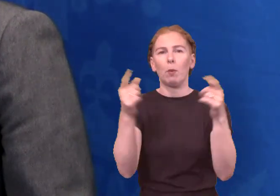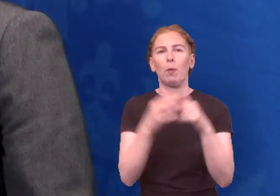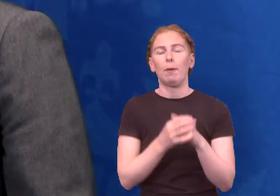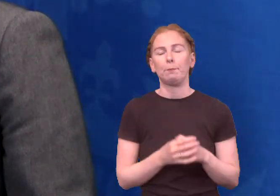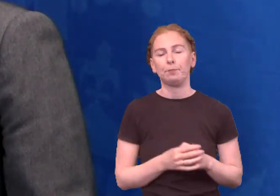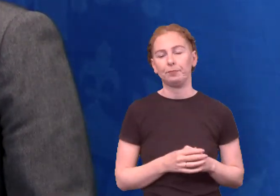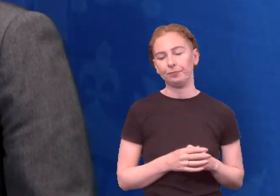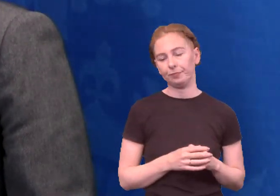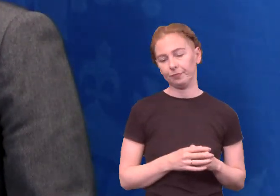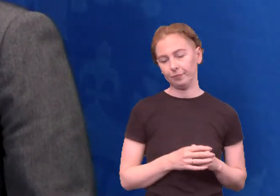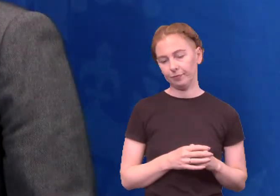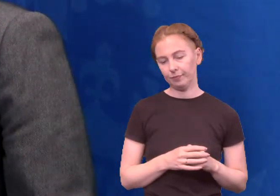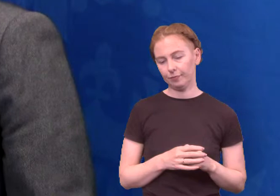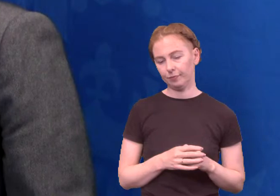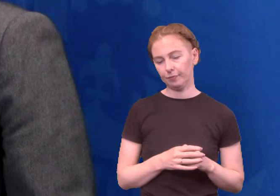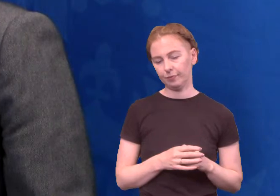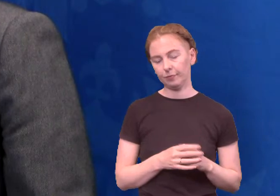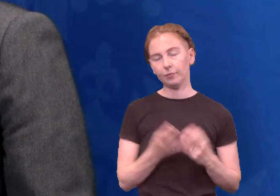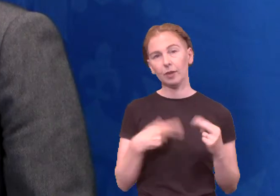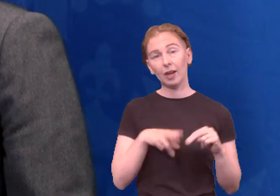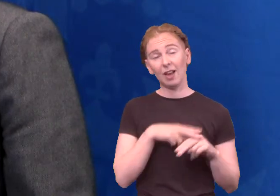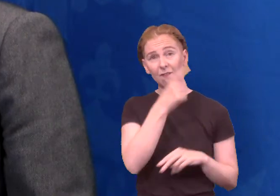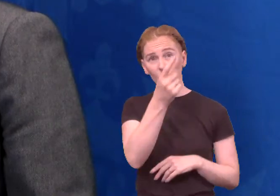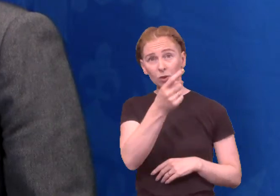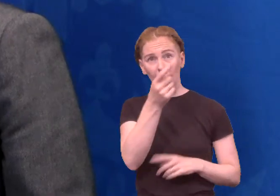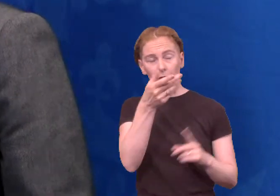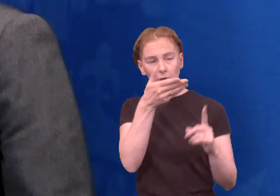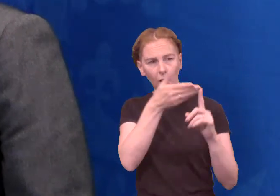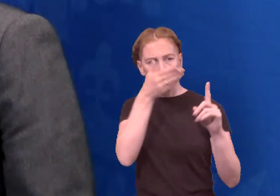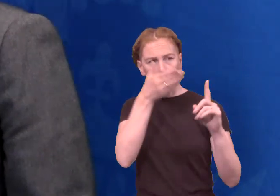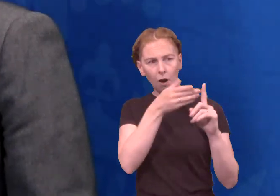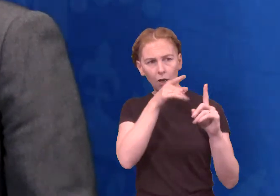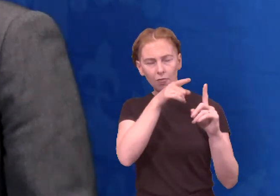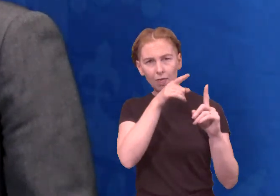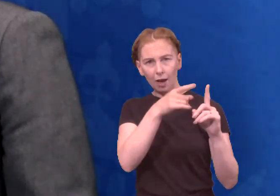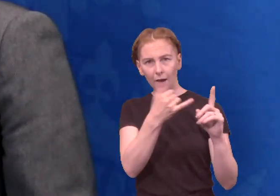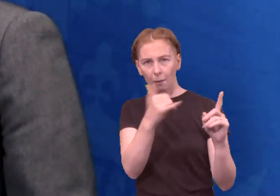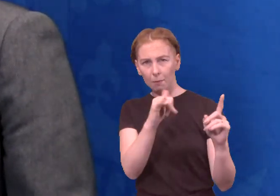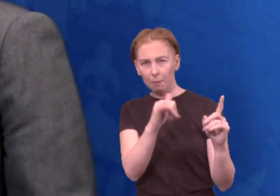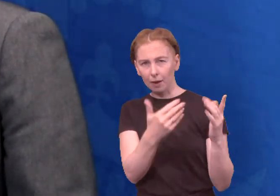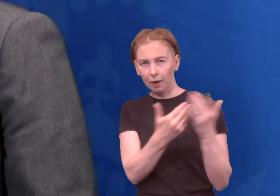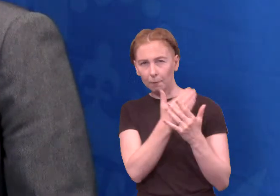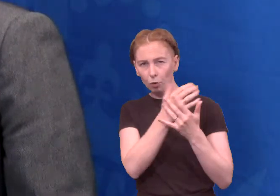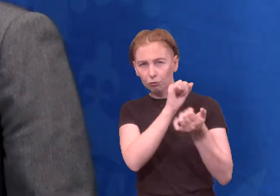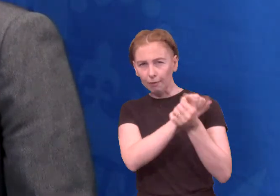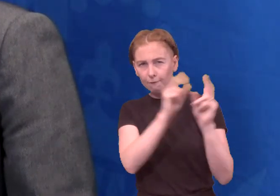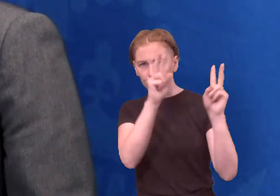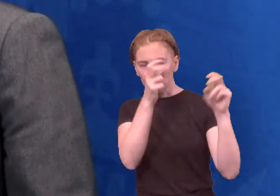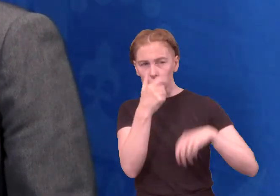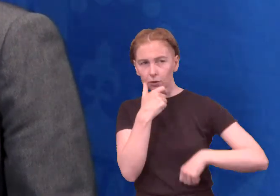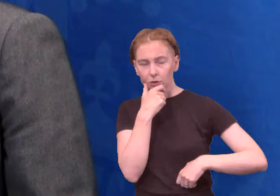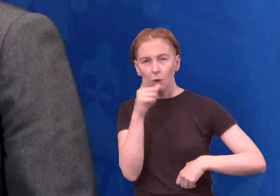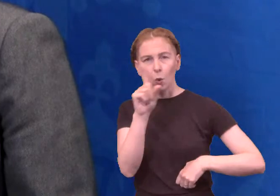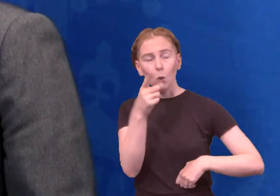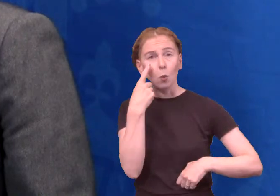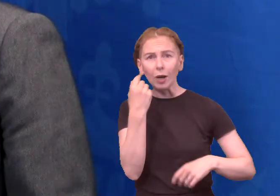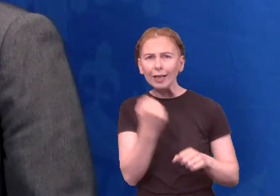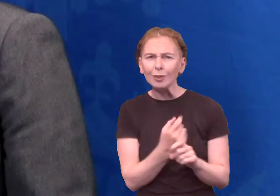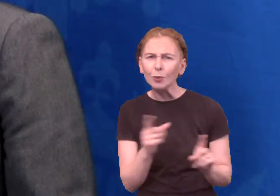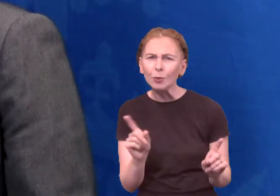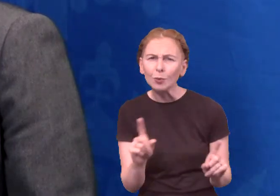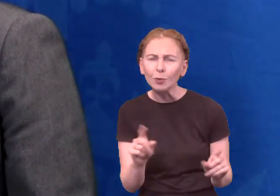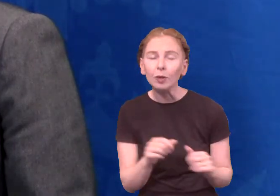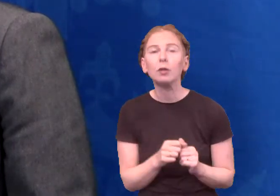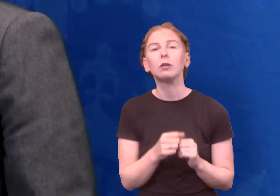you've spotted a sign that somebody might be a victim of modern slavery, what can you do? Well, here's a story from how one girl acted on